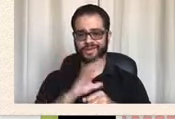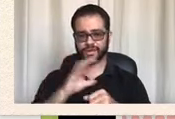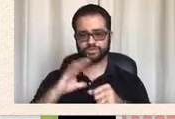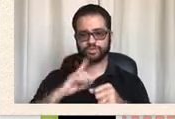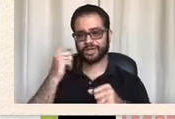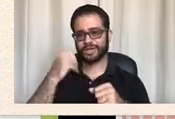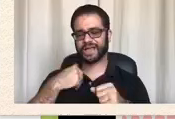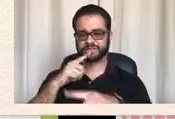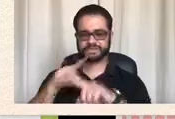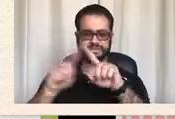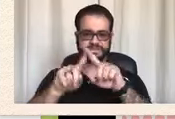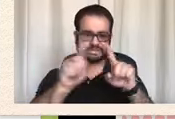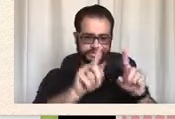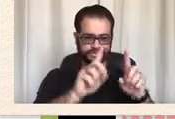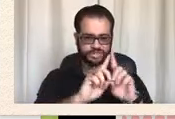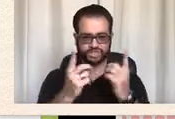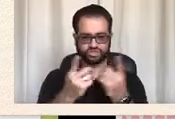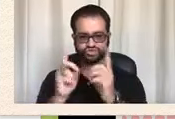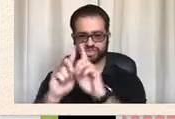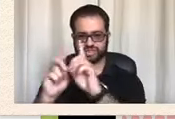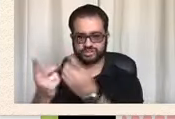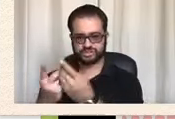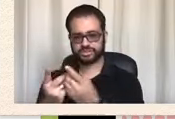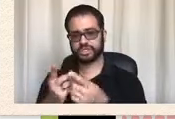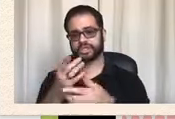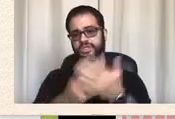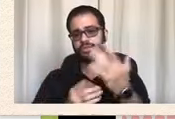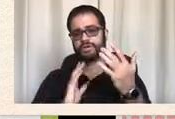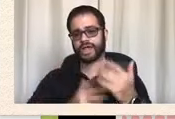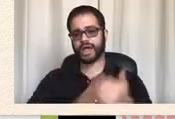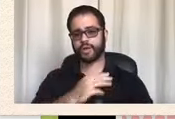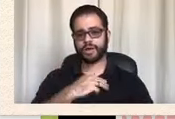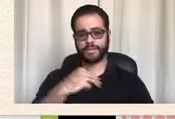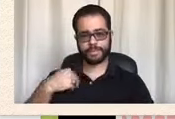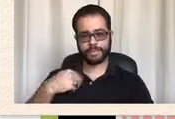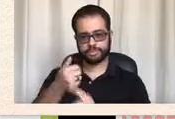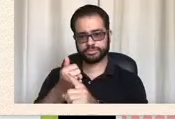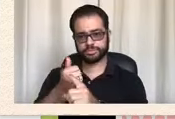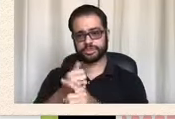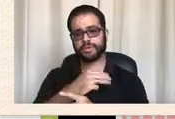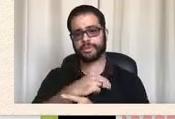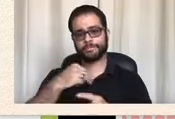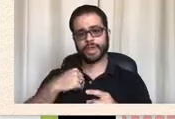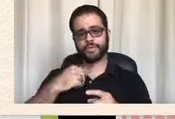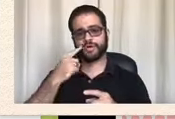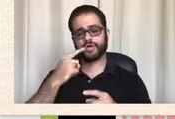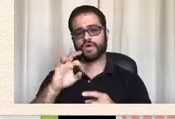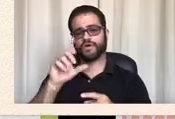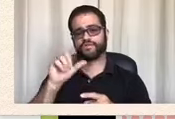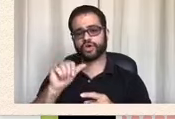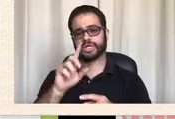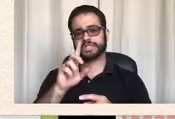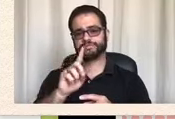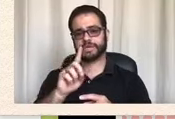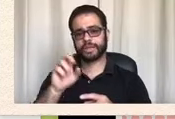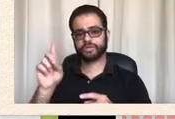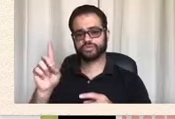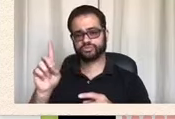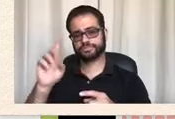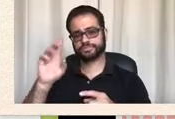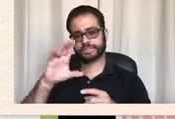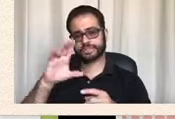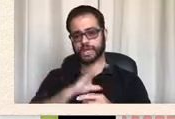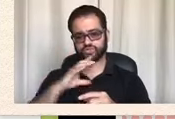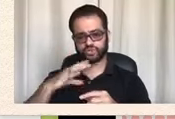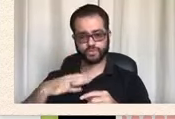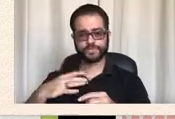districts. And then some of our members are members of the Florida Developmental Disability Council that does a lot of projects